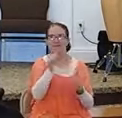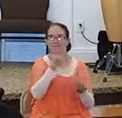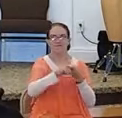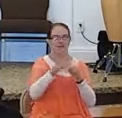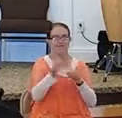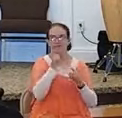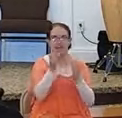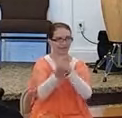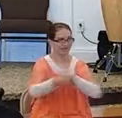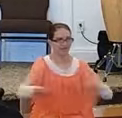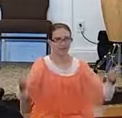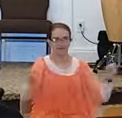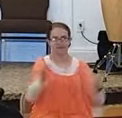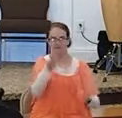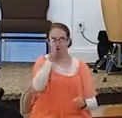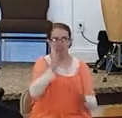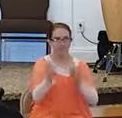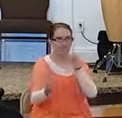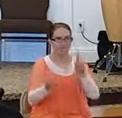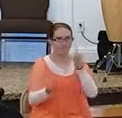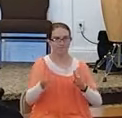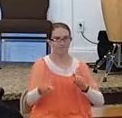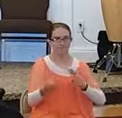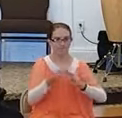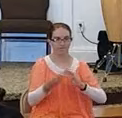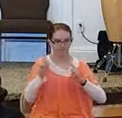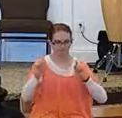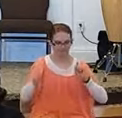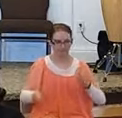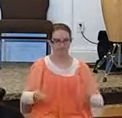not saved. God, there's people in this city that need you.